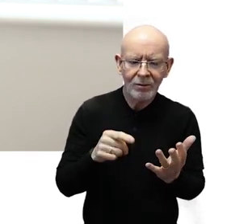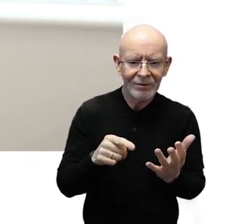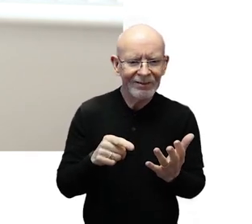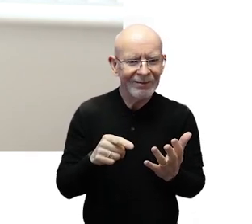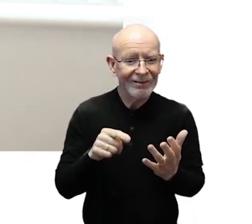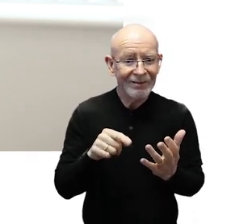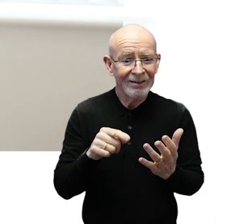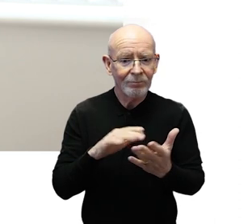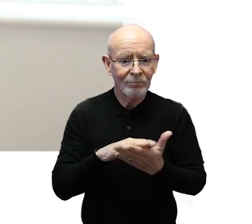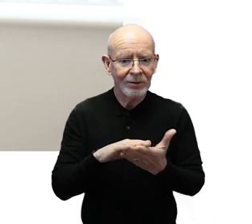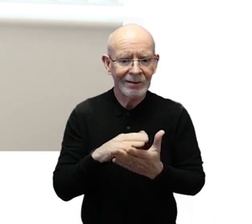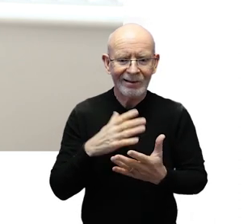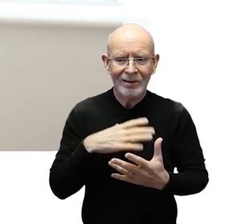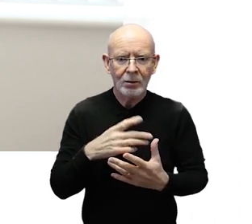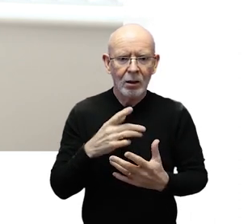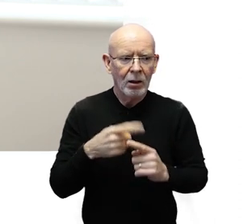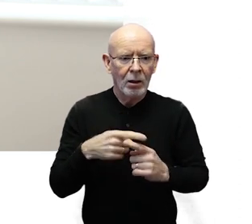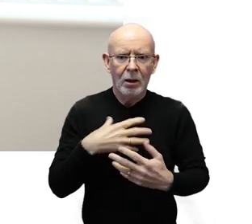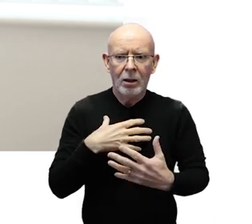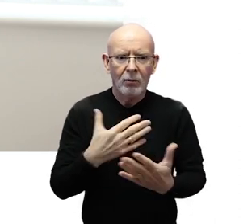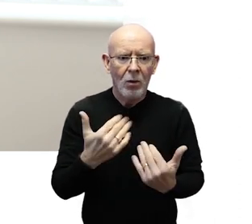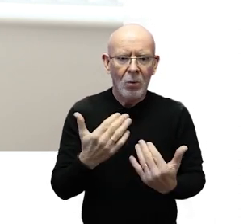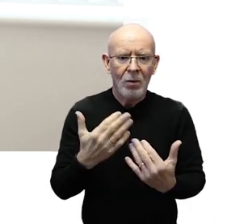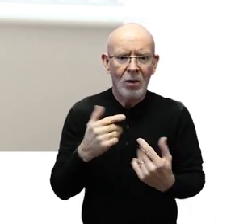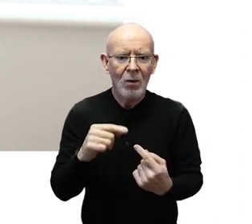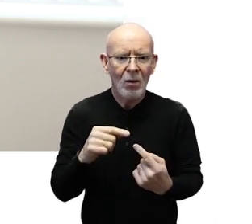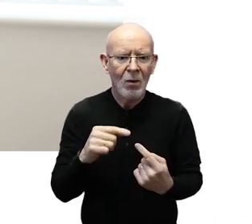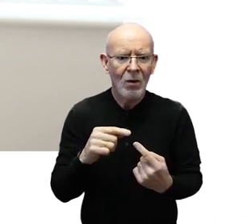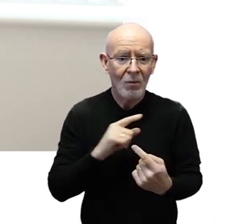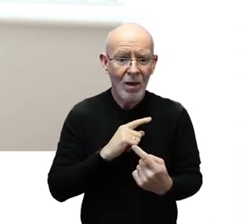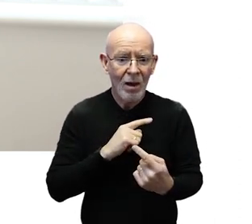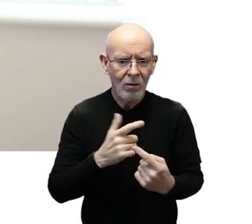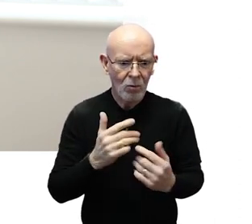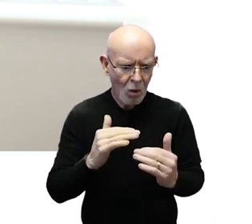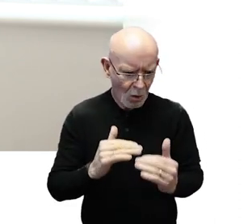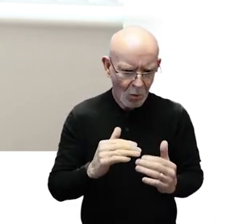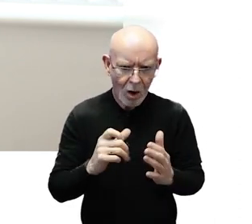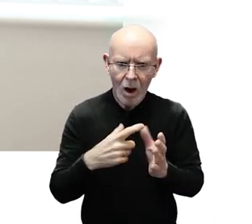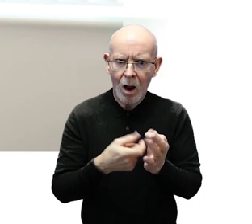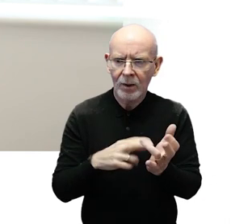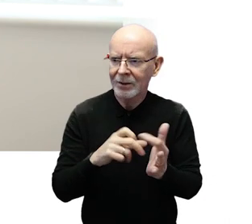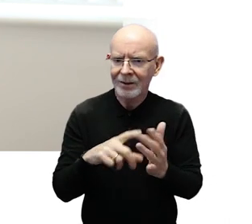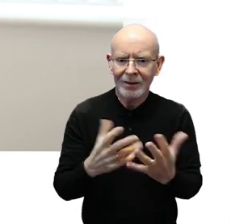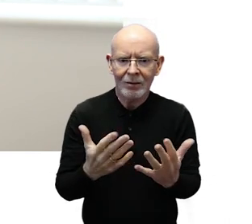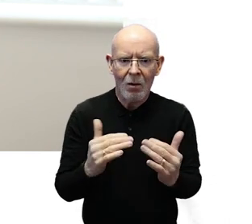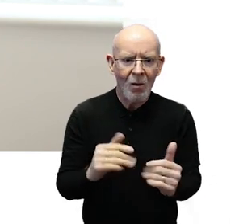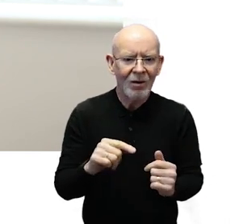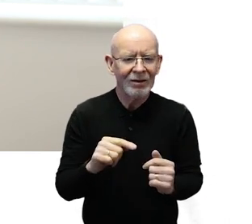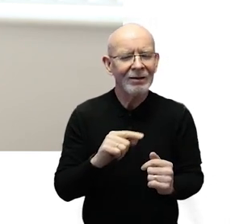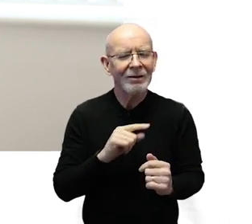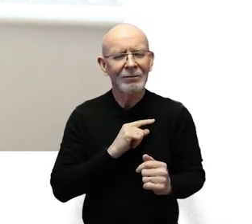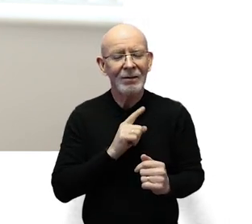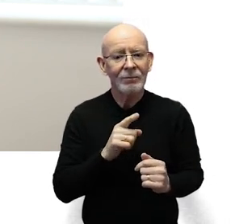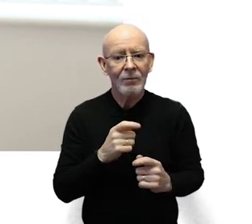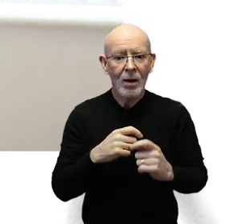This reinforces the need to breathe quickly to maintain these low levels of carbon dioxide. As a result of this